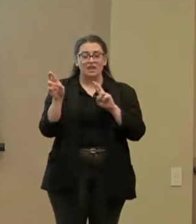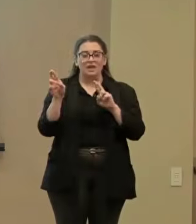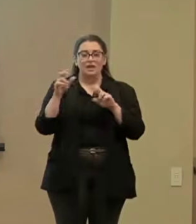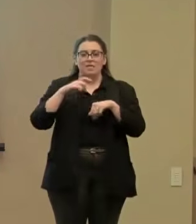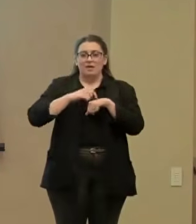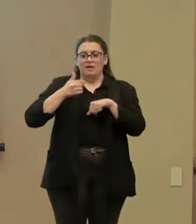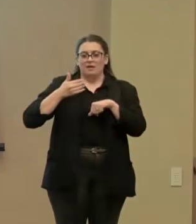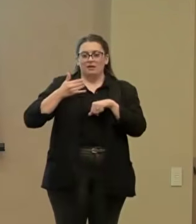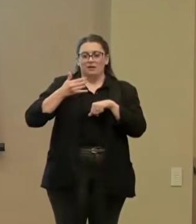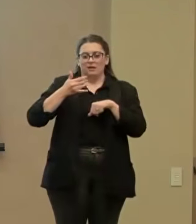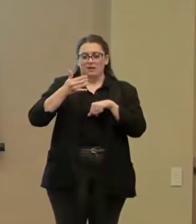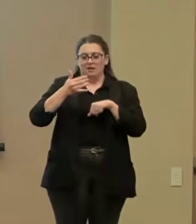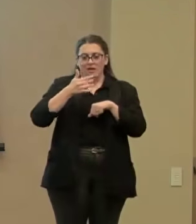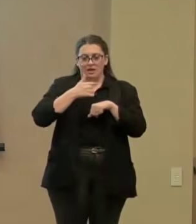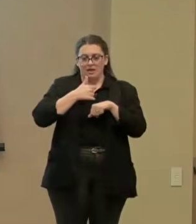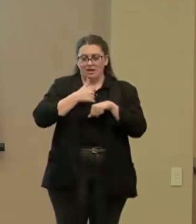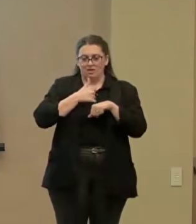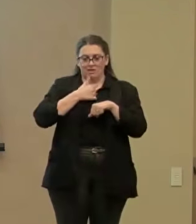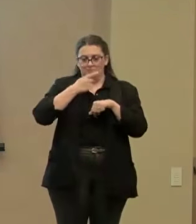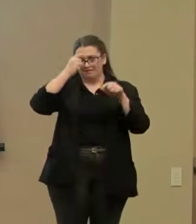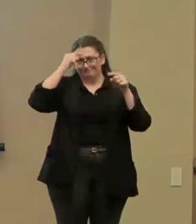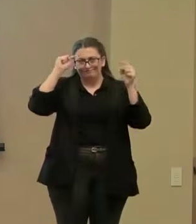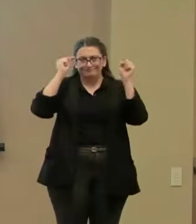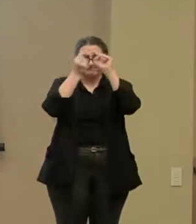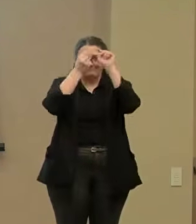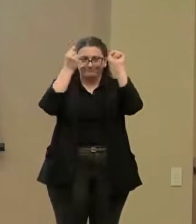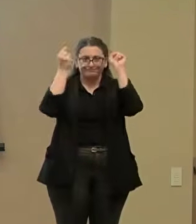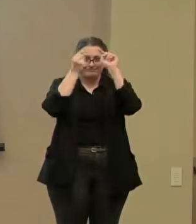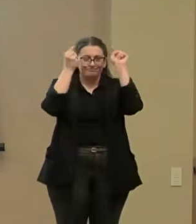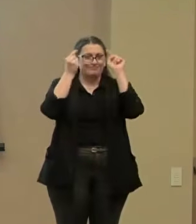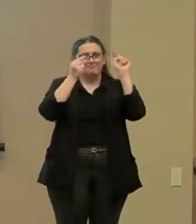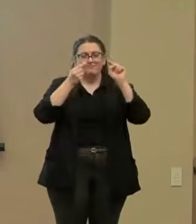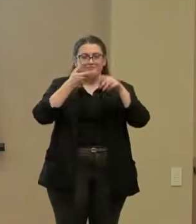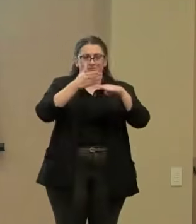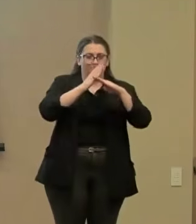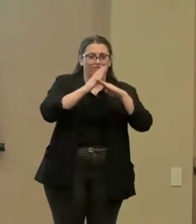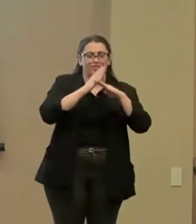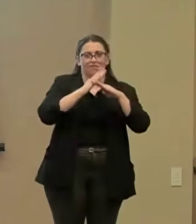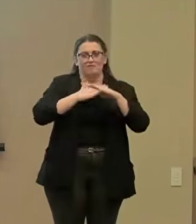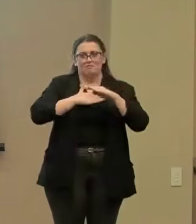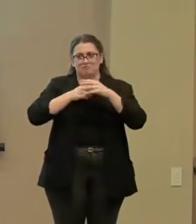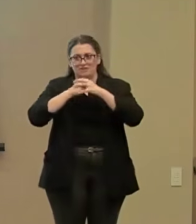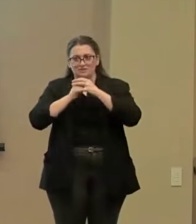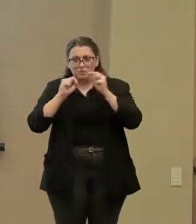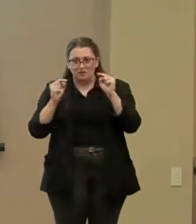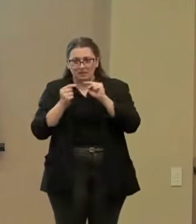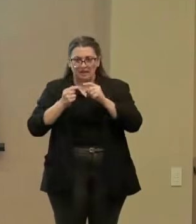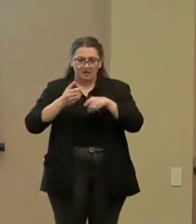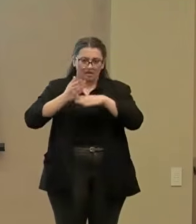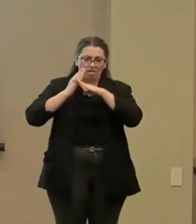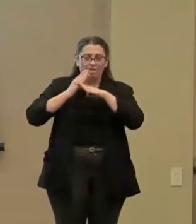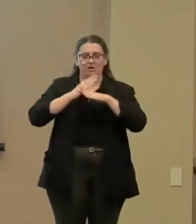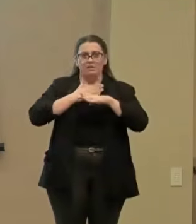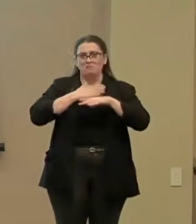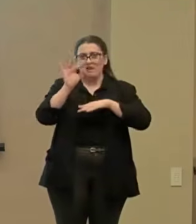then my migraines didn't let me. My joint pain didn't let me. My fibromyalgia was